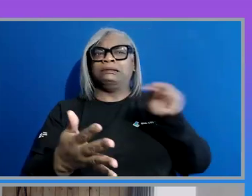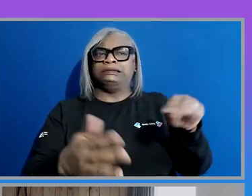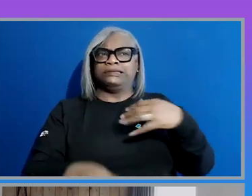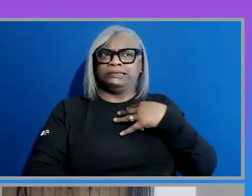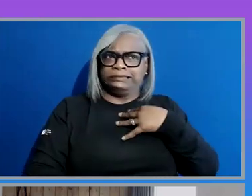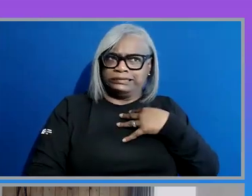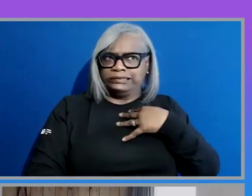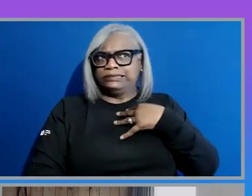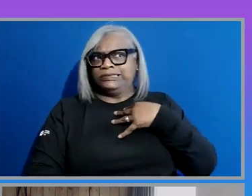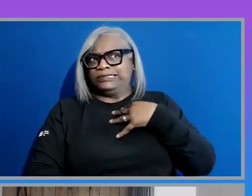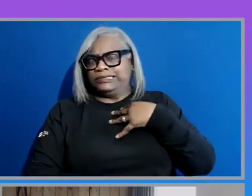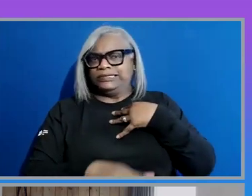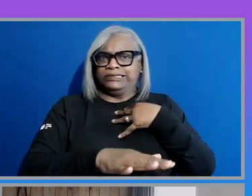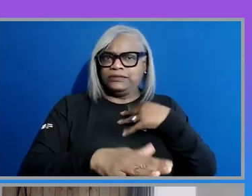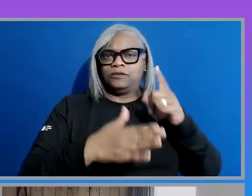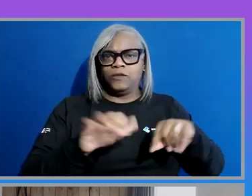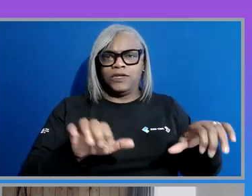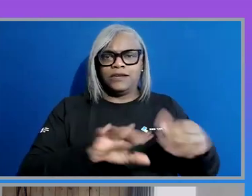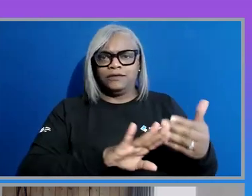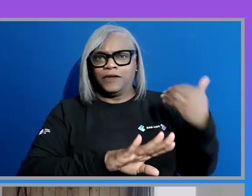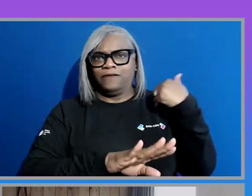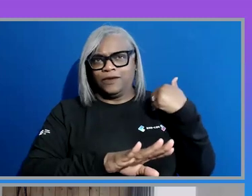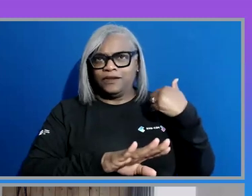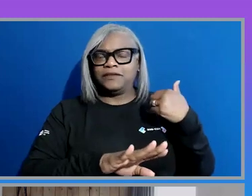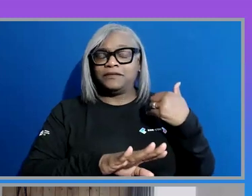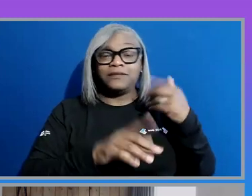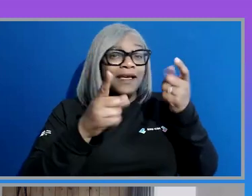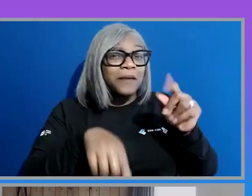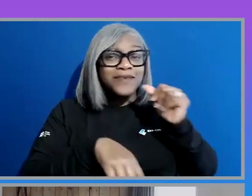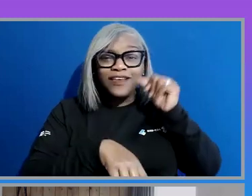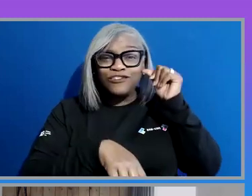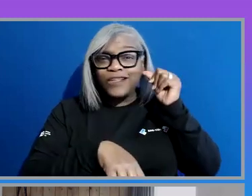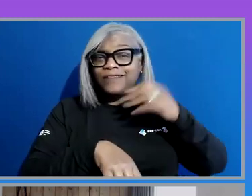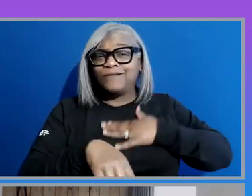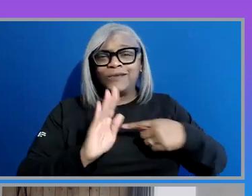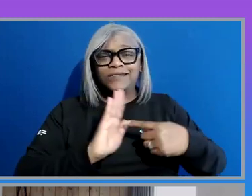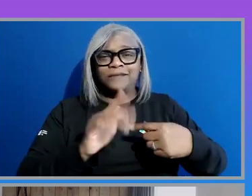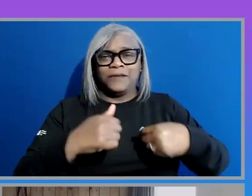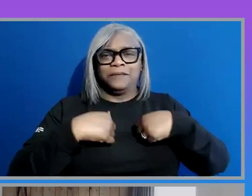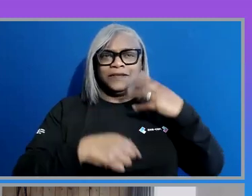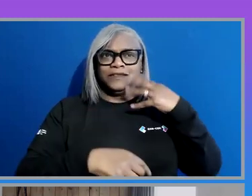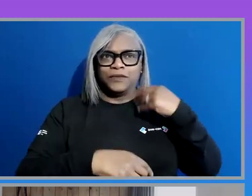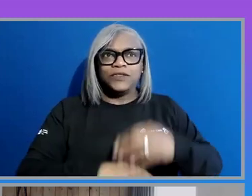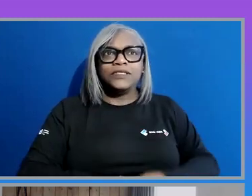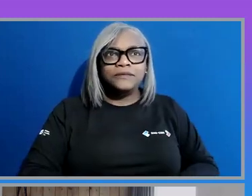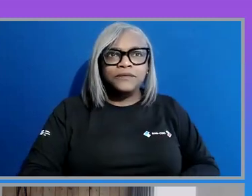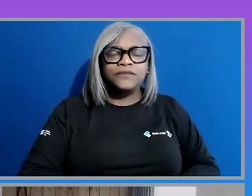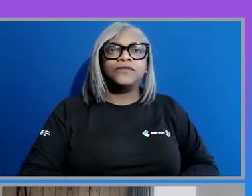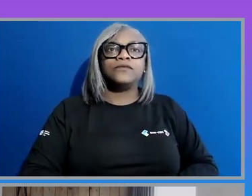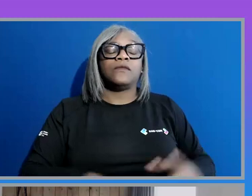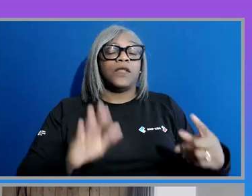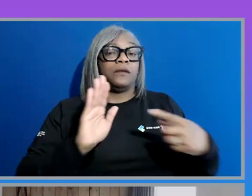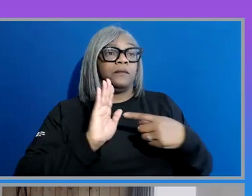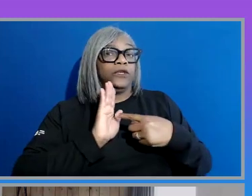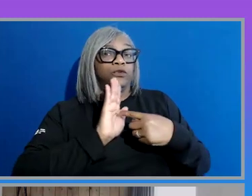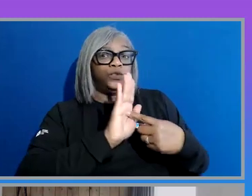thought, oh, dear Lord, what did I do? I did that even yesterday. I show real UI and real